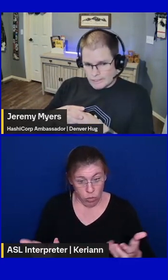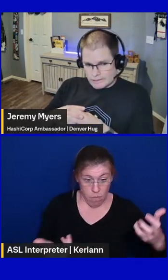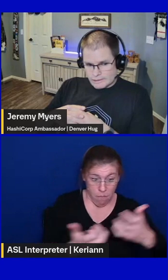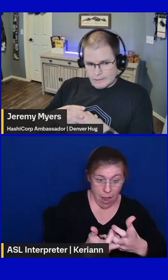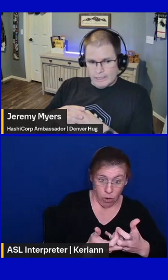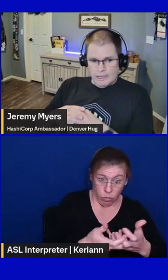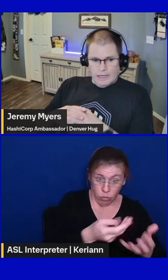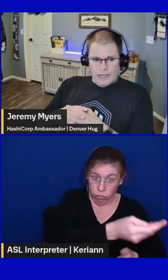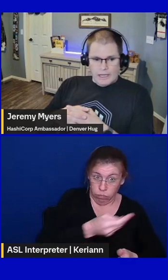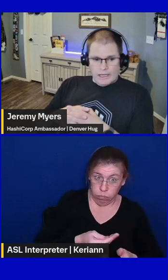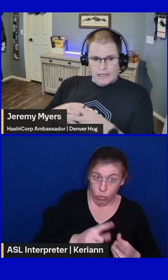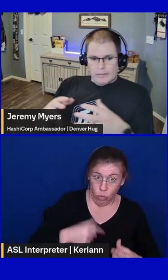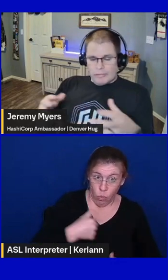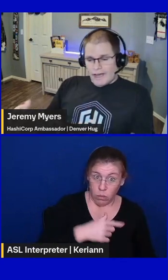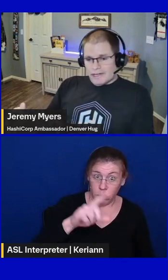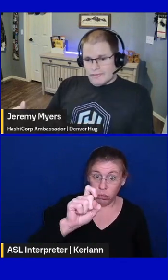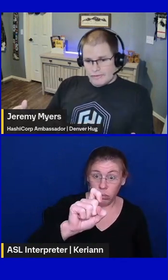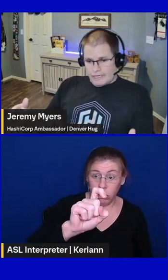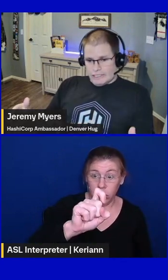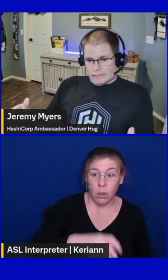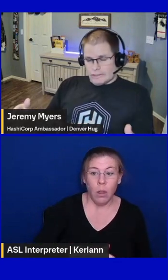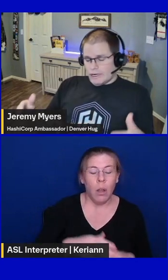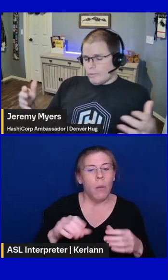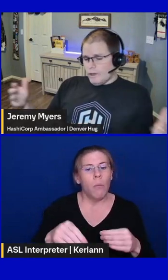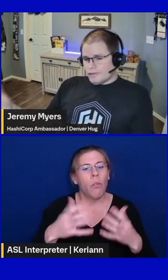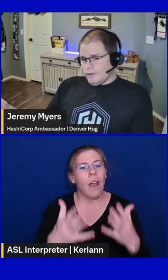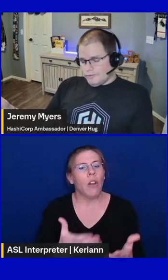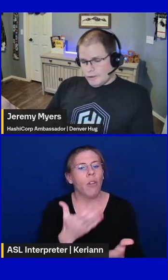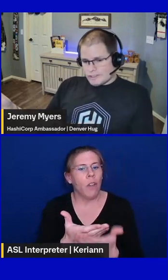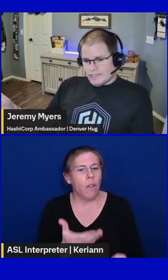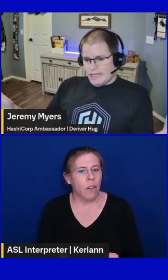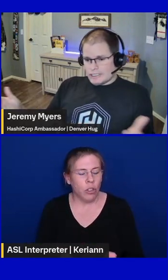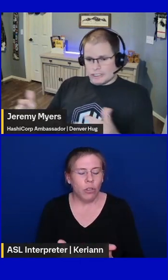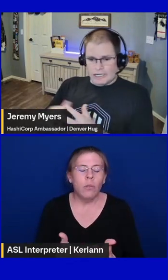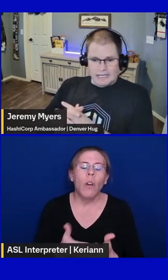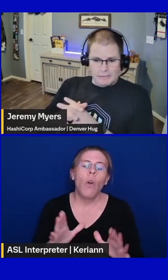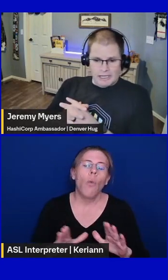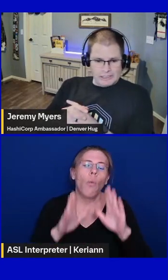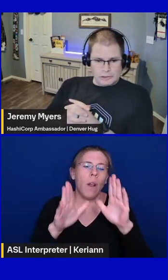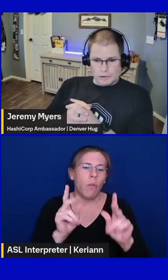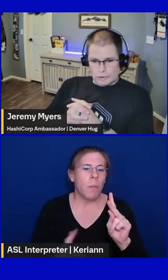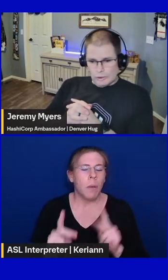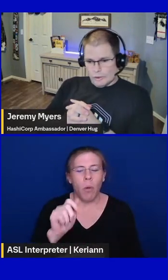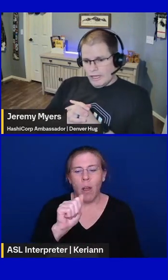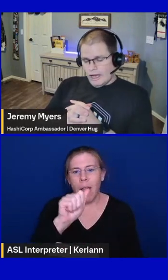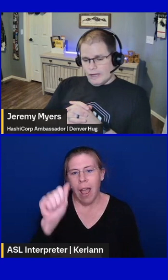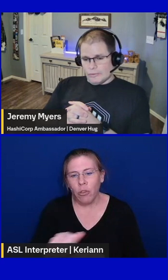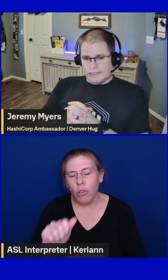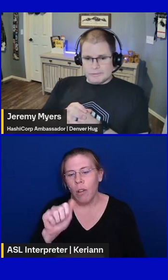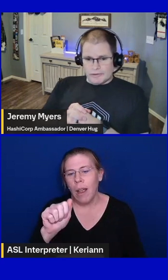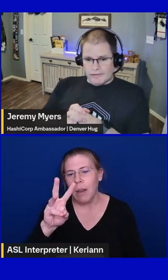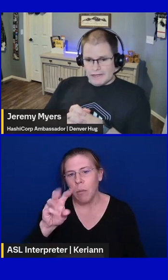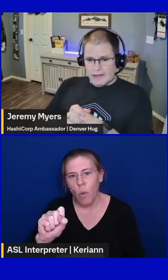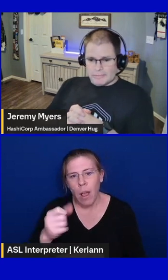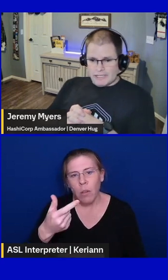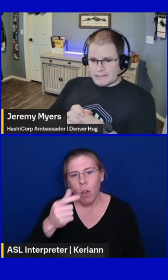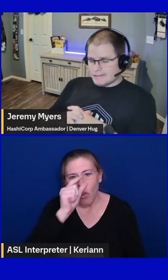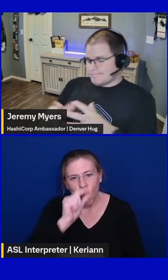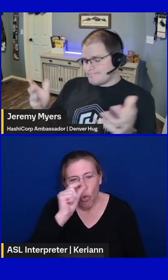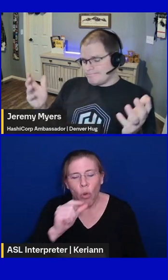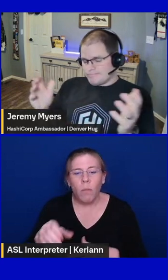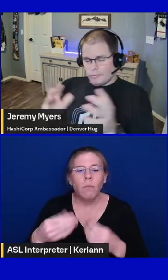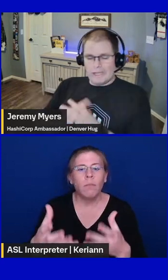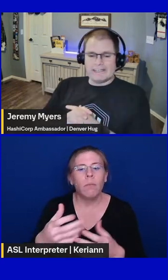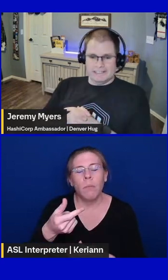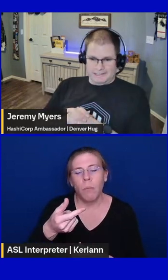passed to us? Provider verifications. Our wonderful folks at Azure and AWS and Google release provider